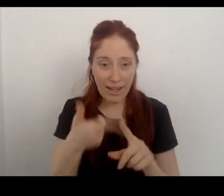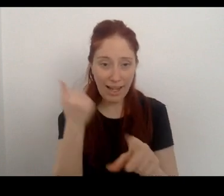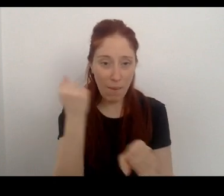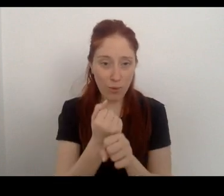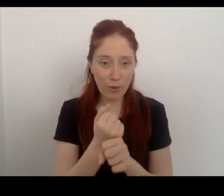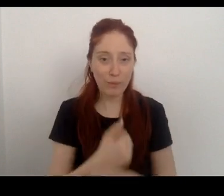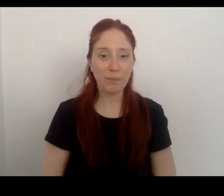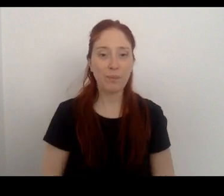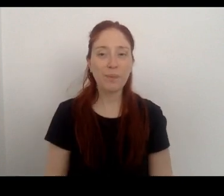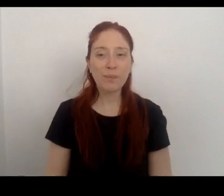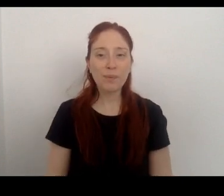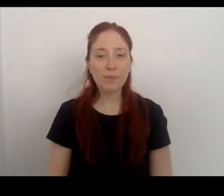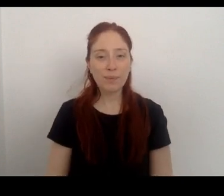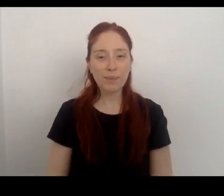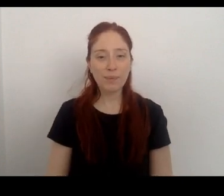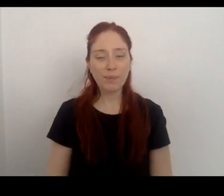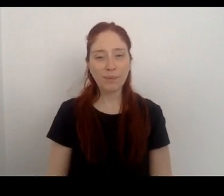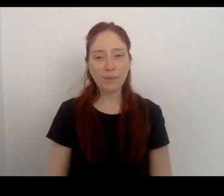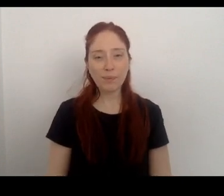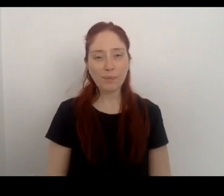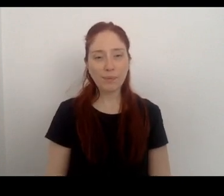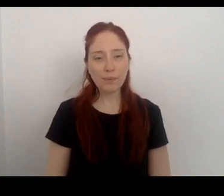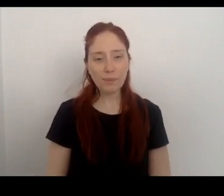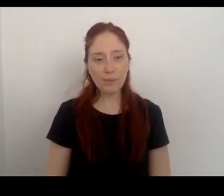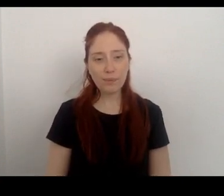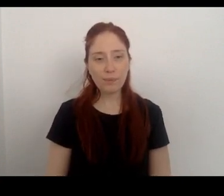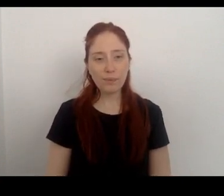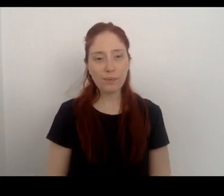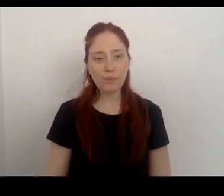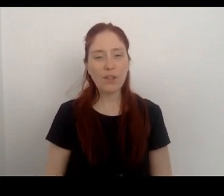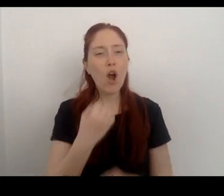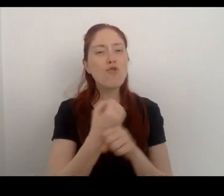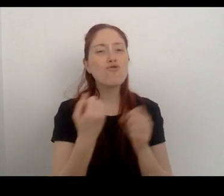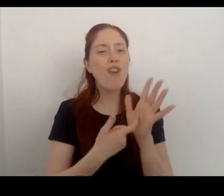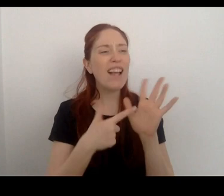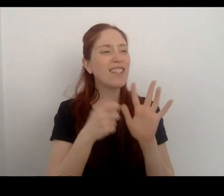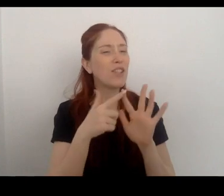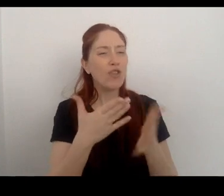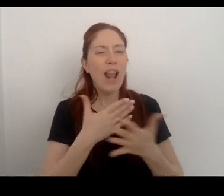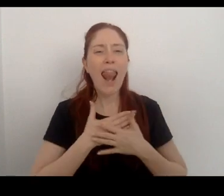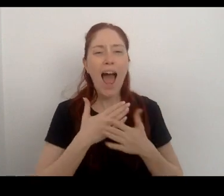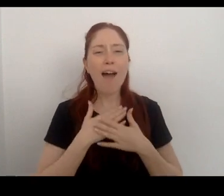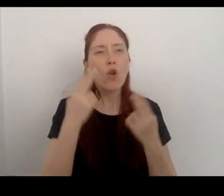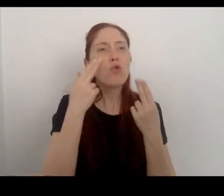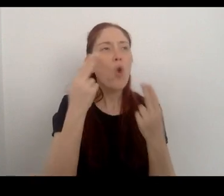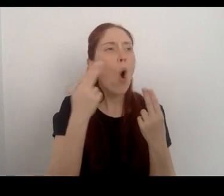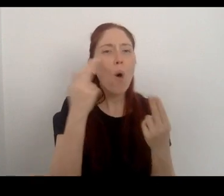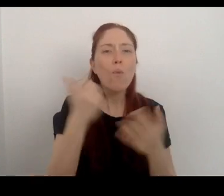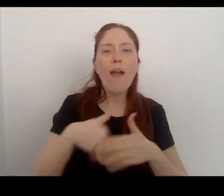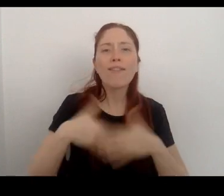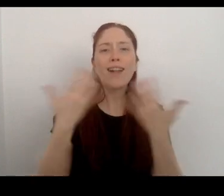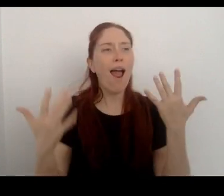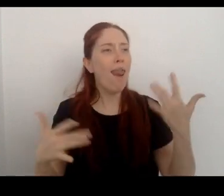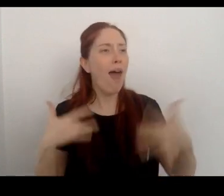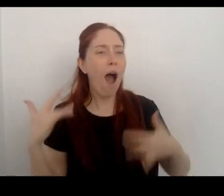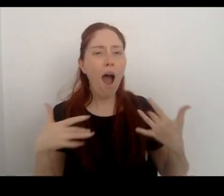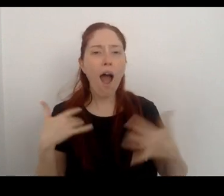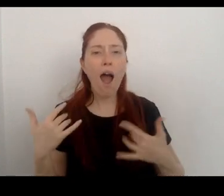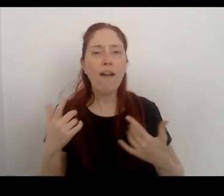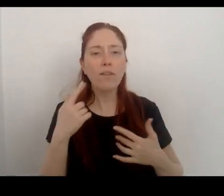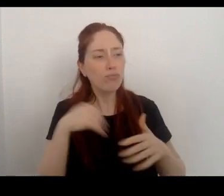Grace was interested in drawing the ordinary everyday world, things around her in her home and her